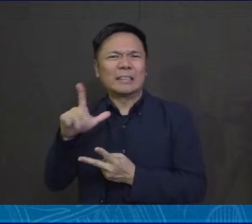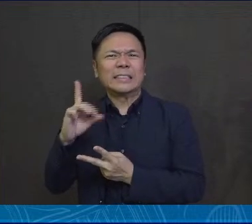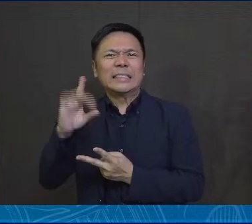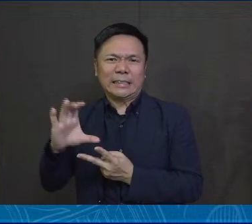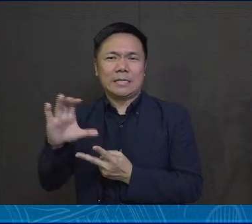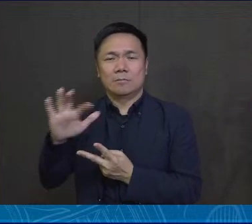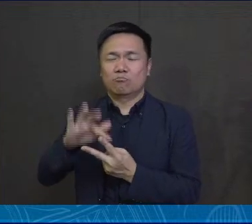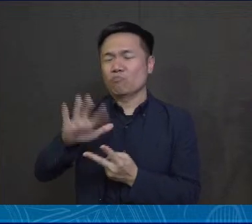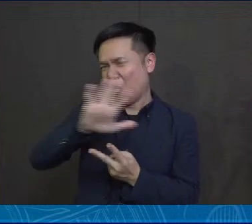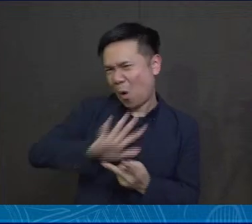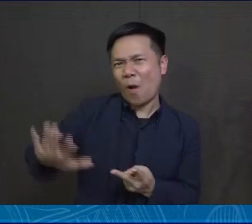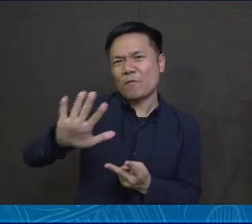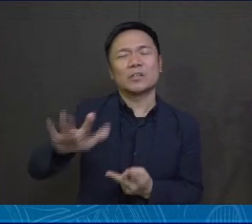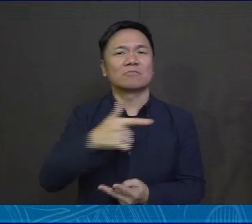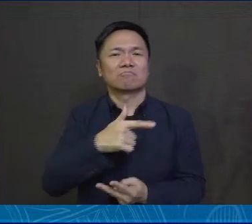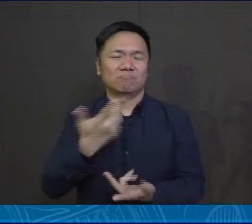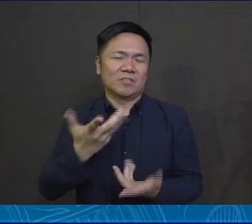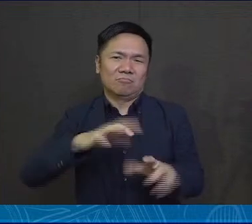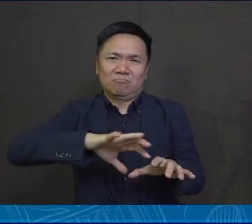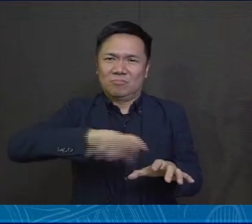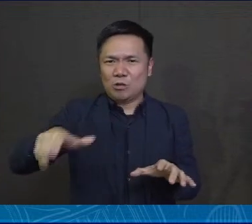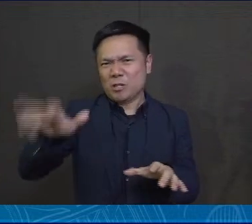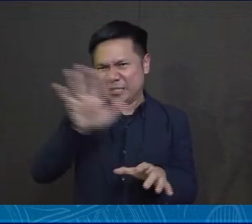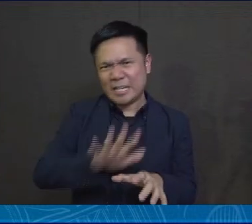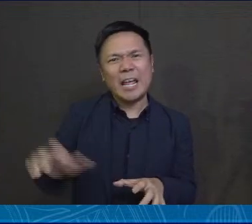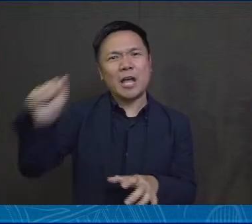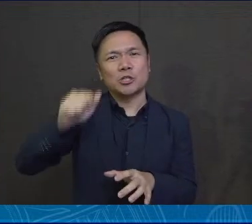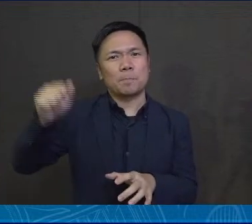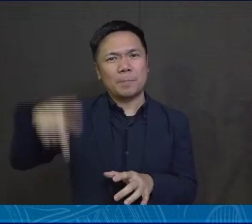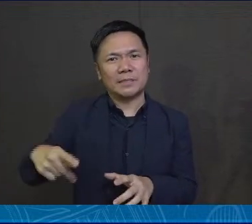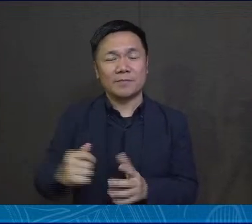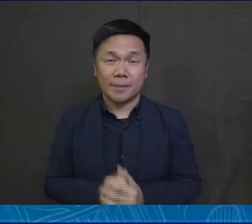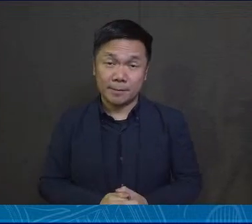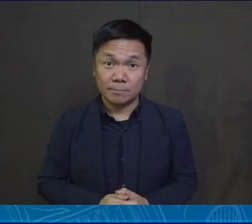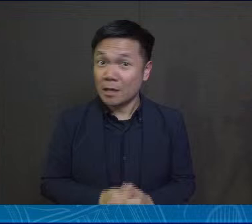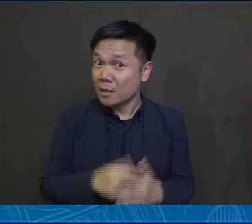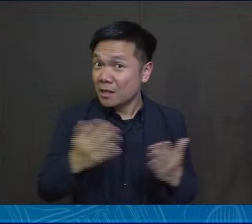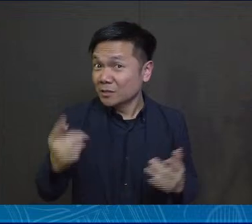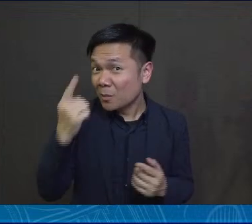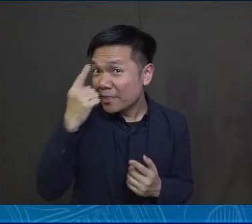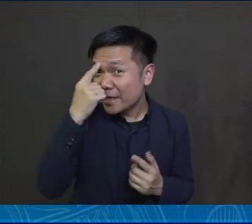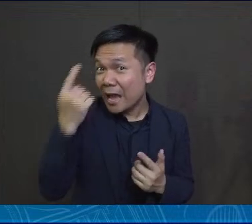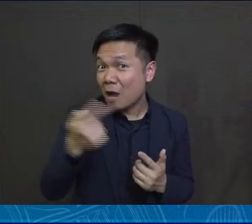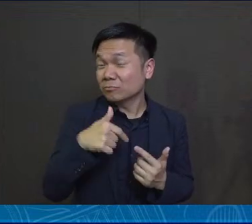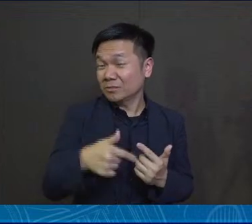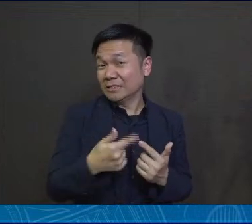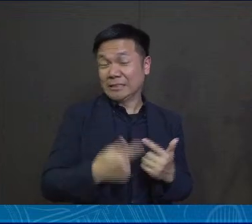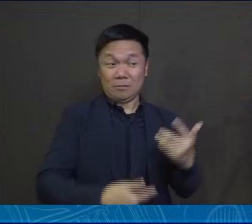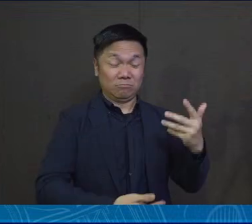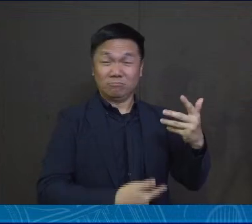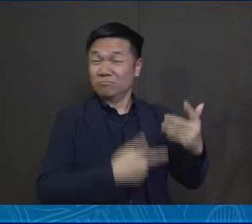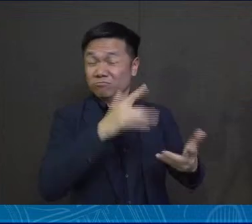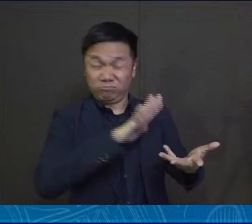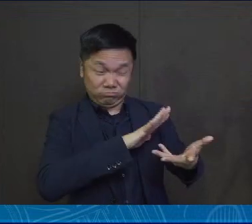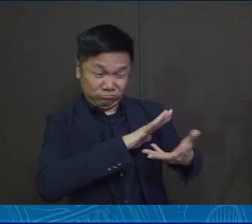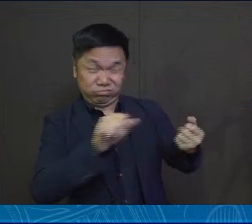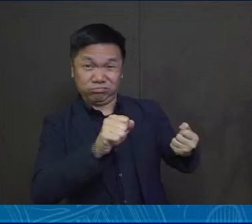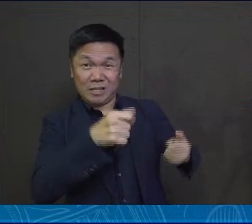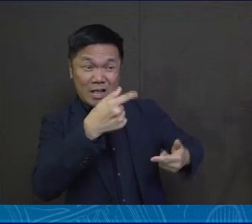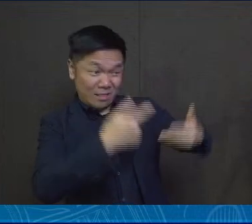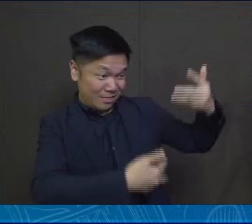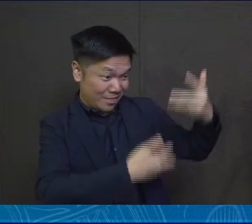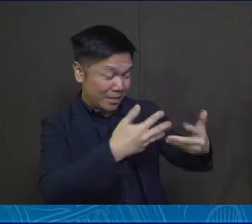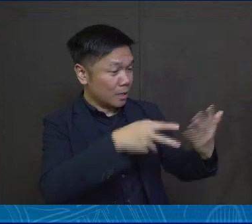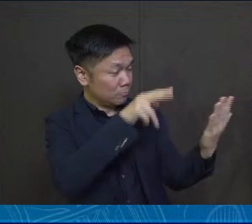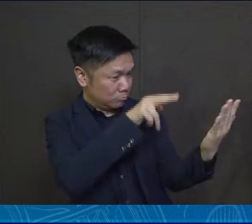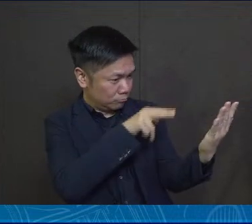the Asia-Pacific region. Finally, we will discuss how disaster risk data can be integrated into policy